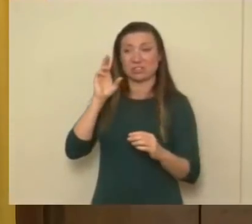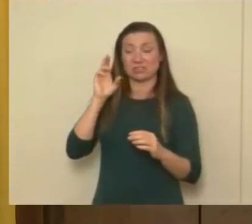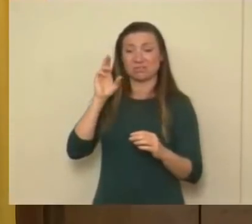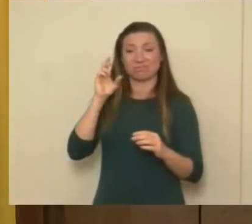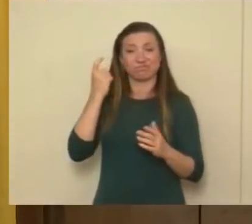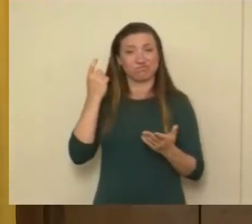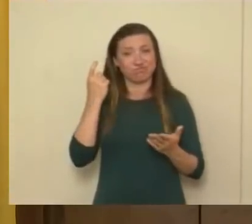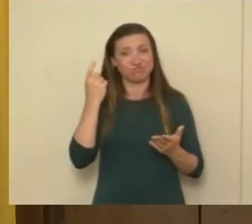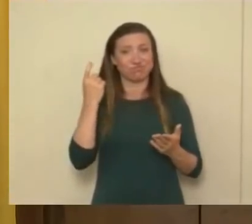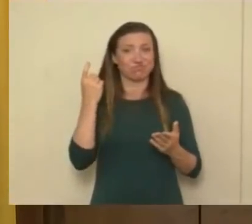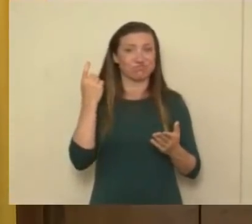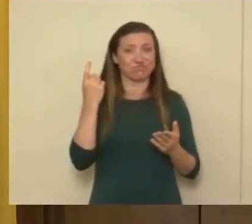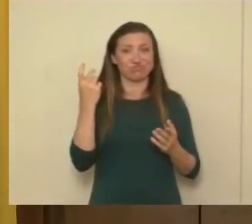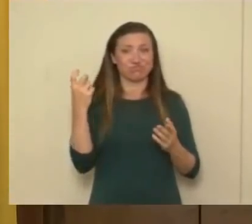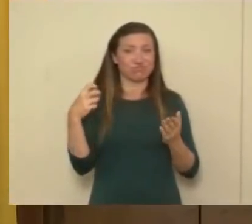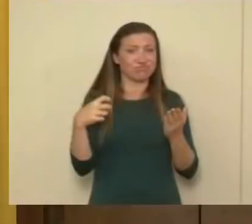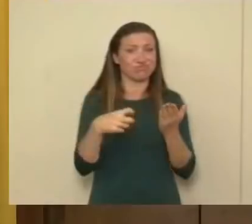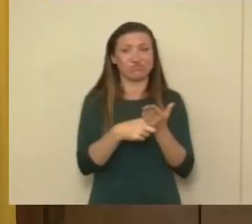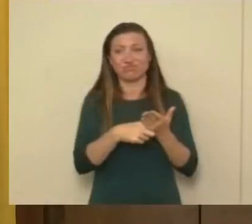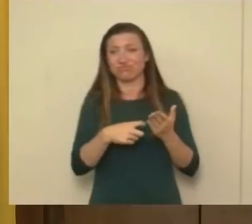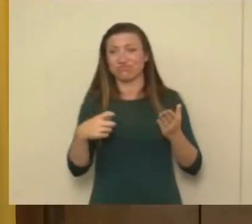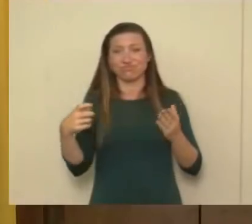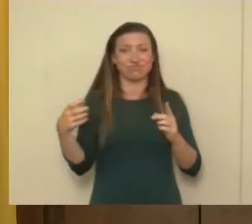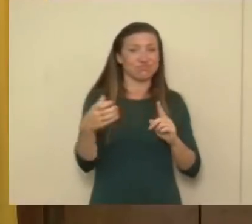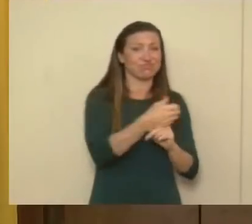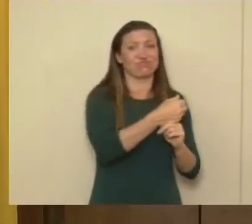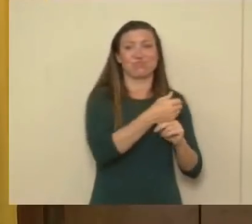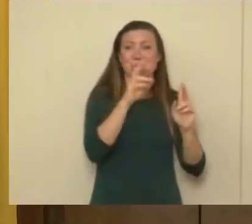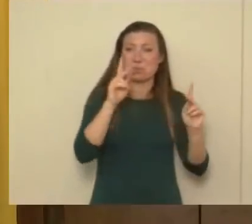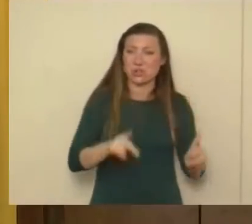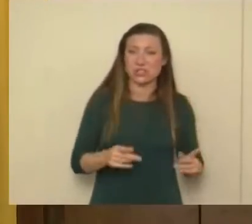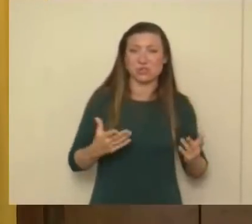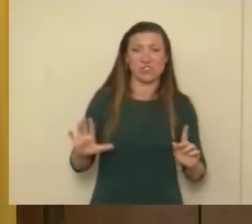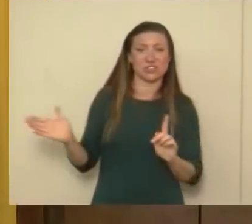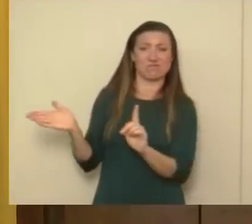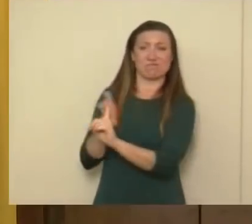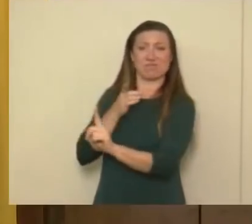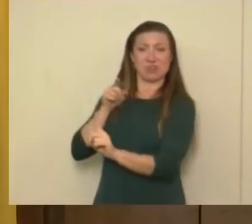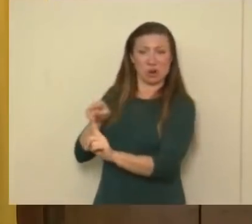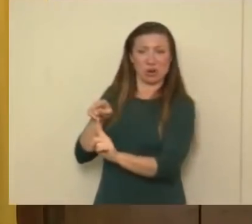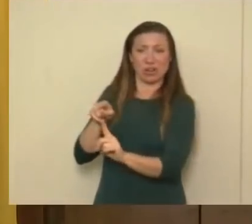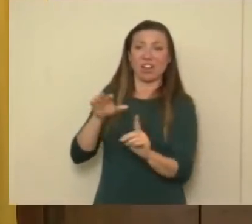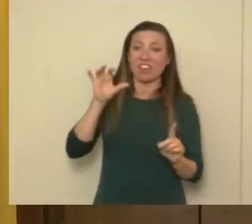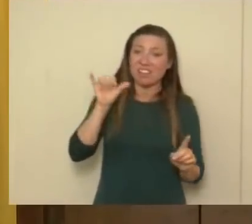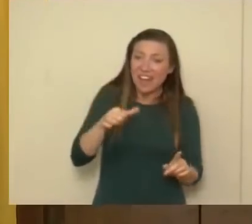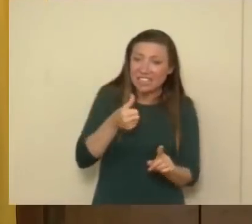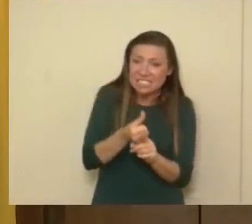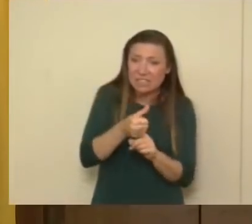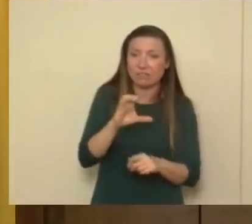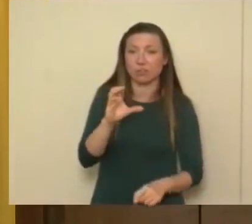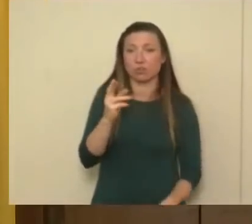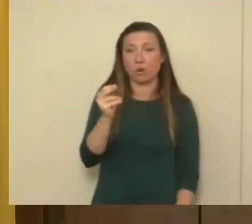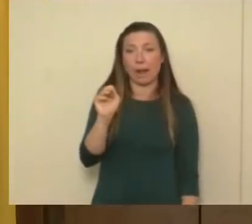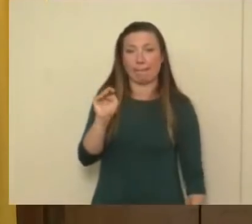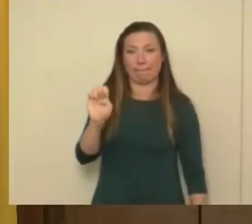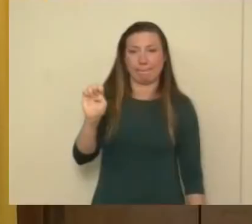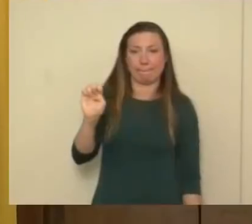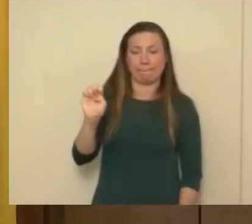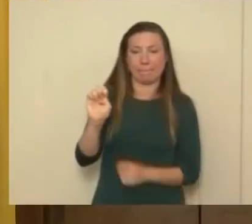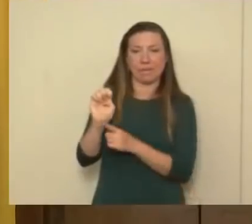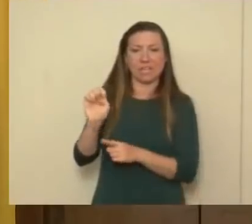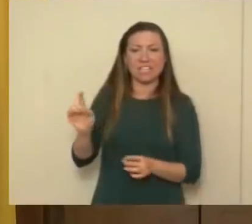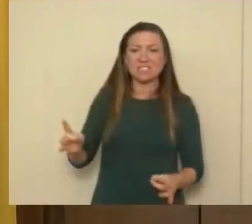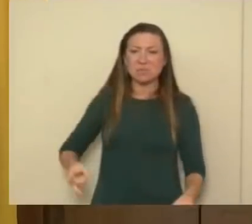crime, whether or not there's a debate about enforcing masks. It is outrageous that someone would react